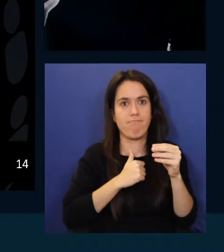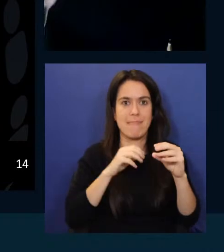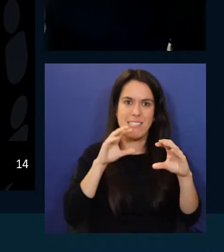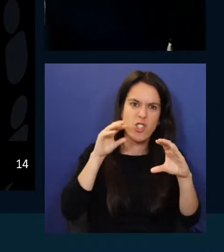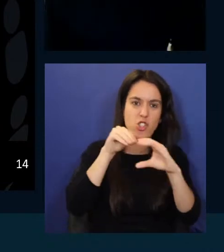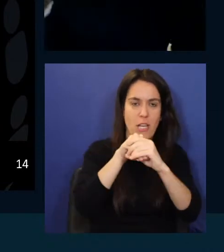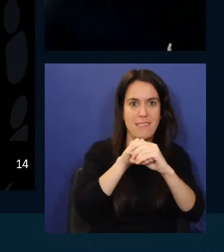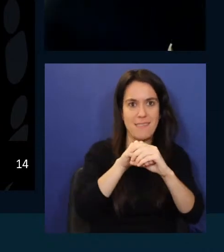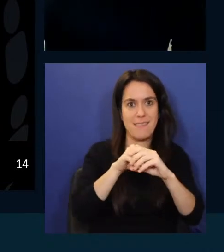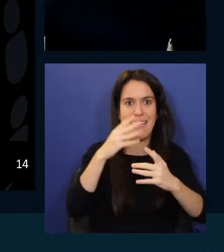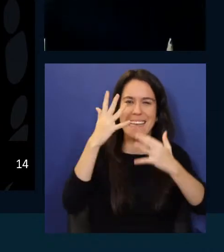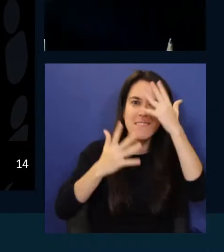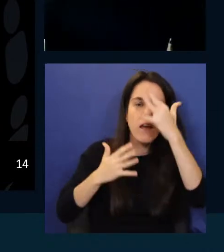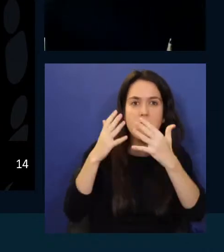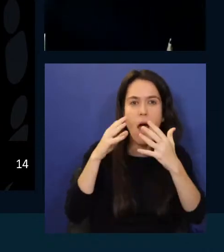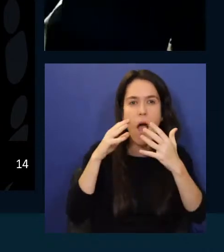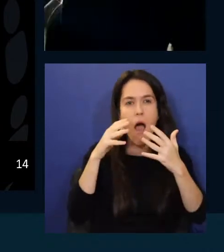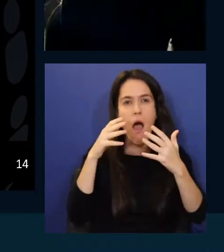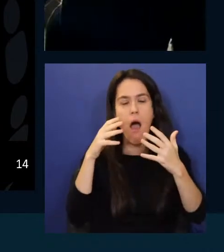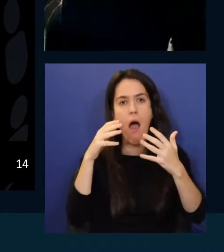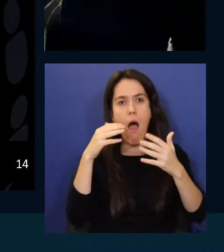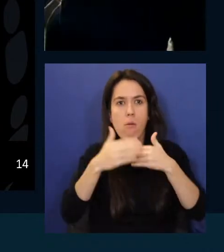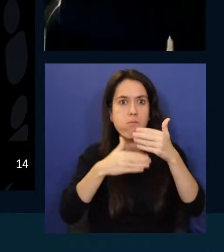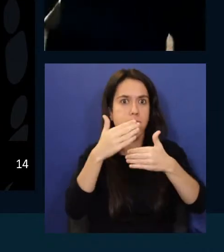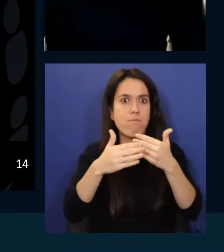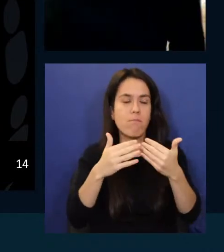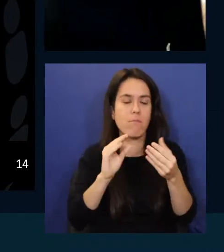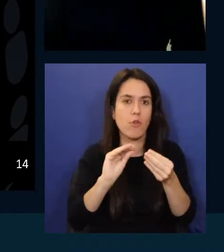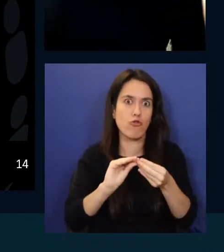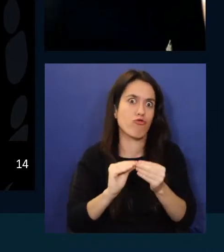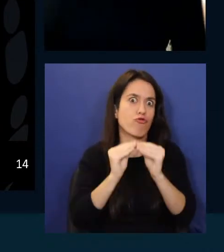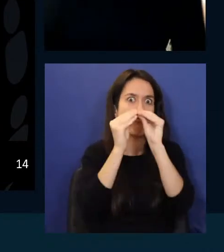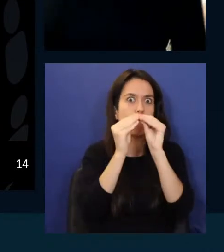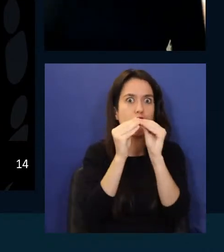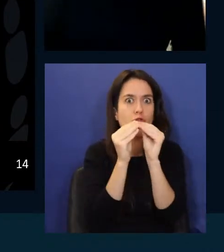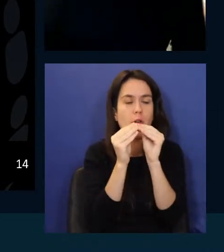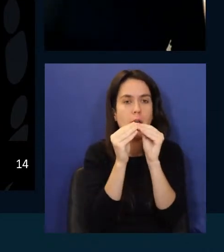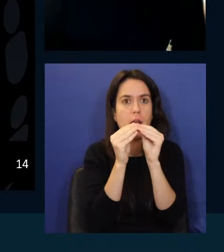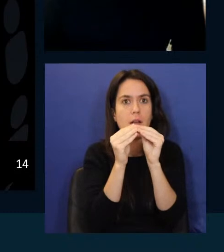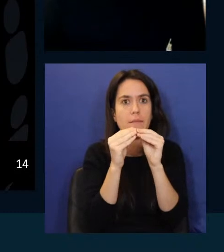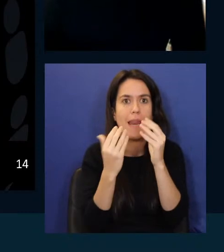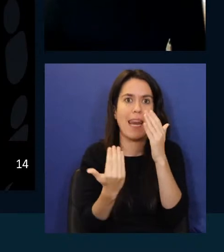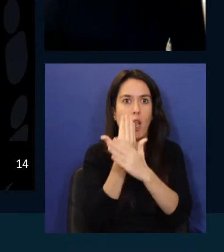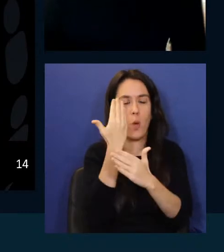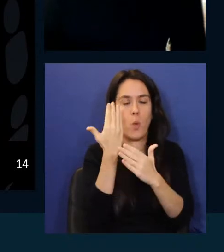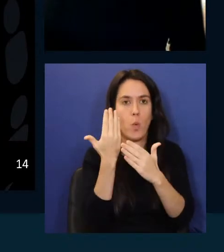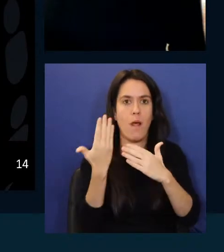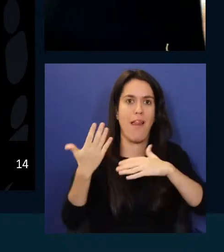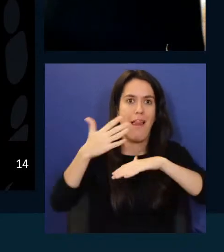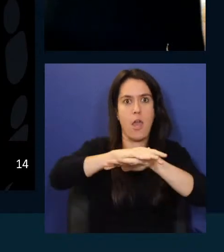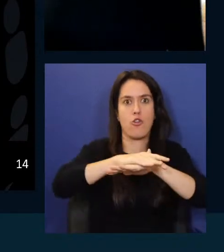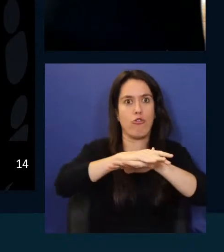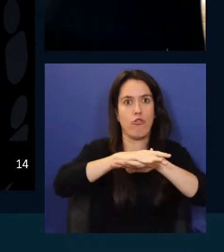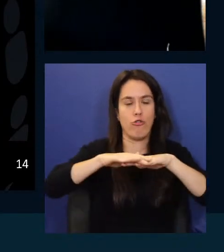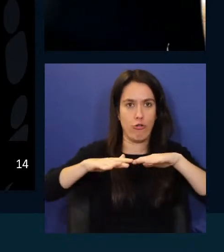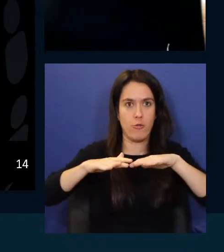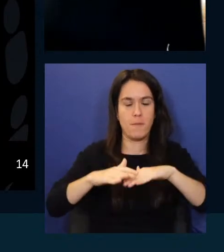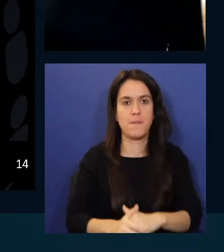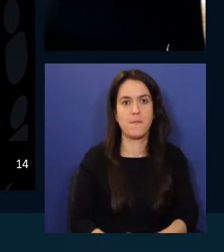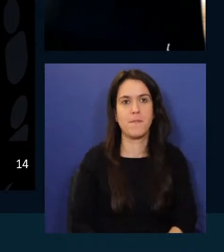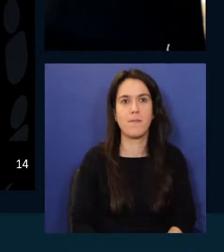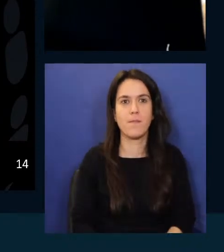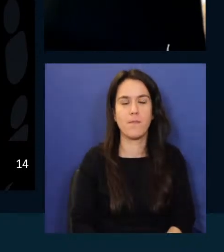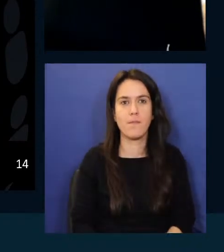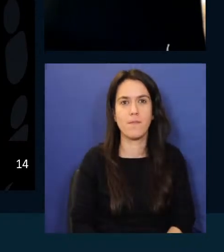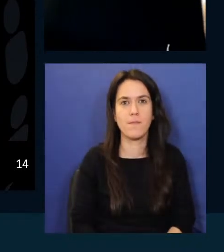it somewhere, and then create, of course, the reporting layer on top. But I see many going down this